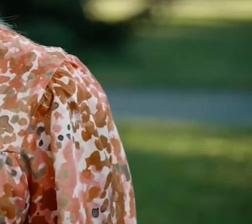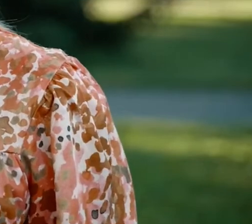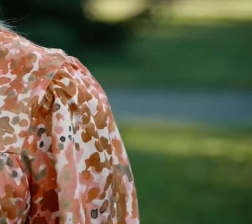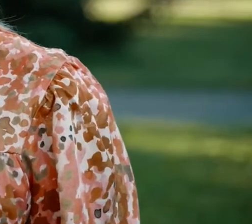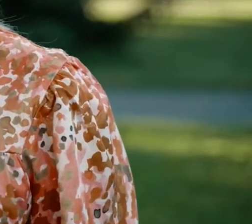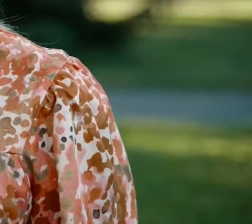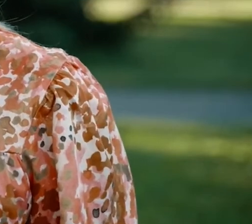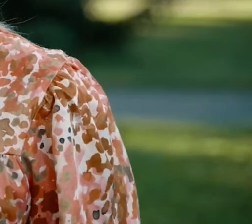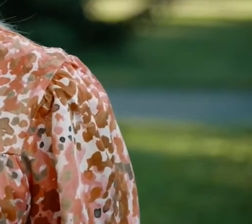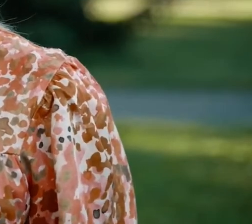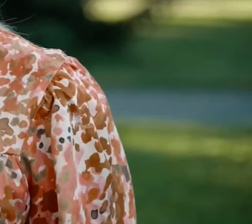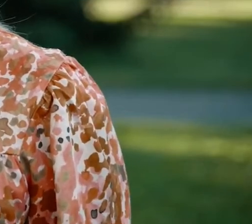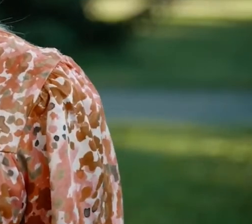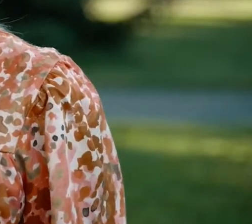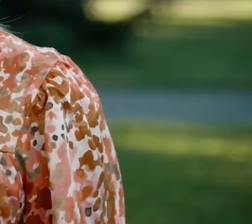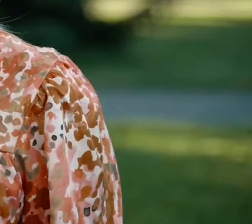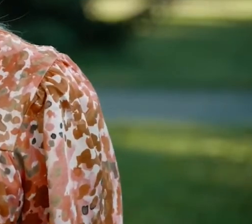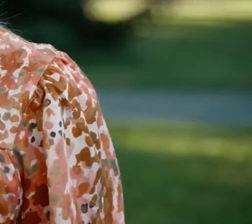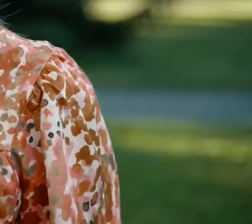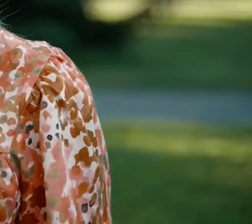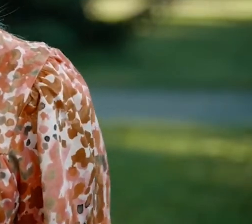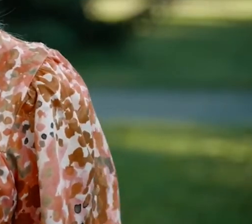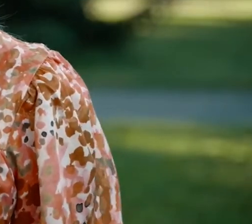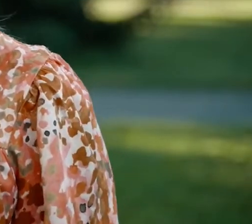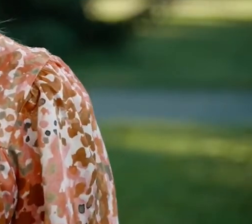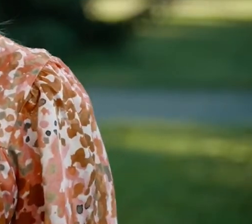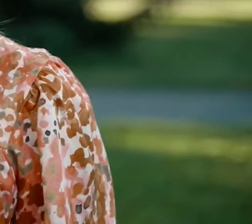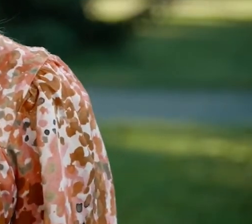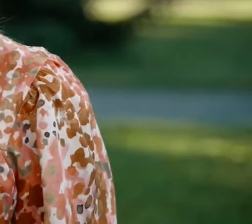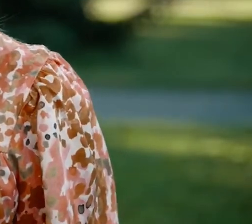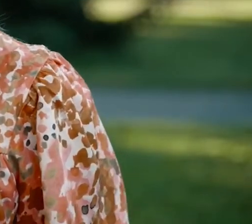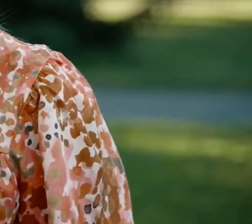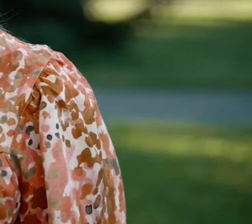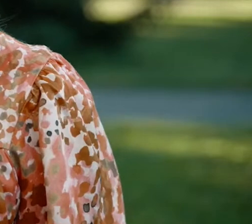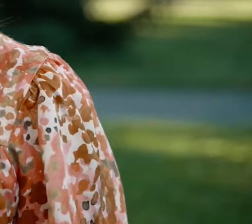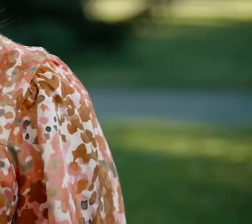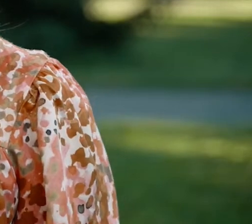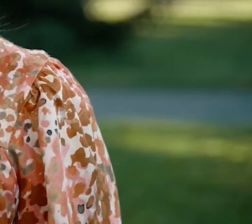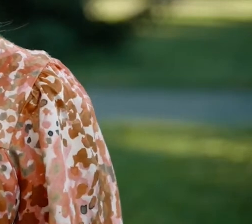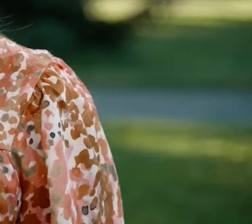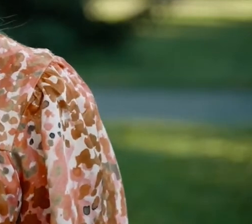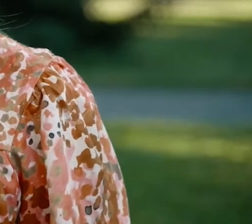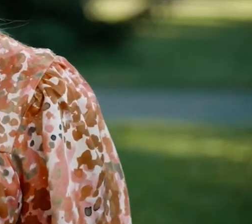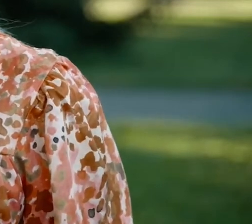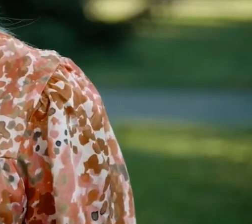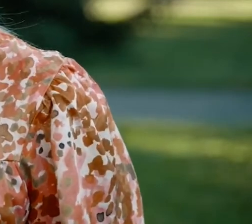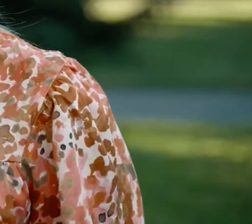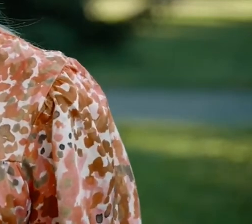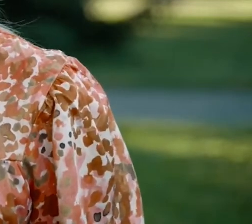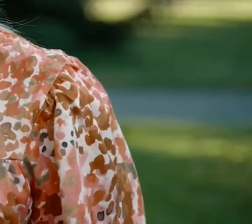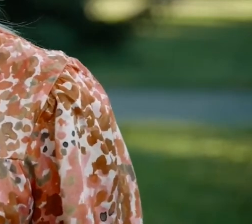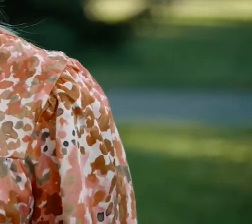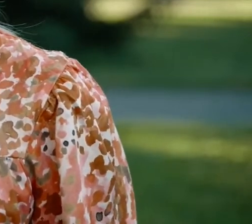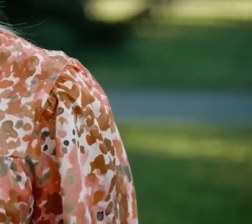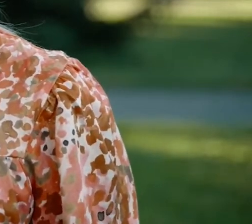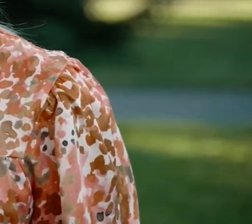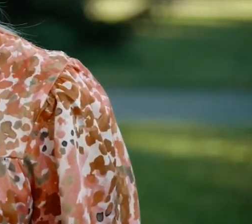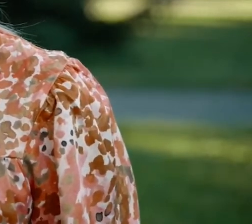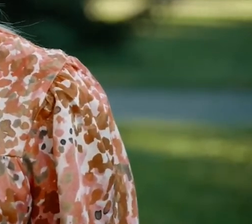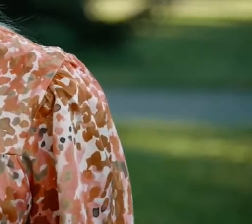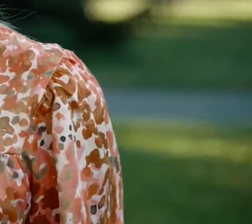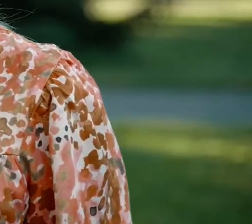that tackling poverty and climate change are, or at least should be, the most important goals of politics in our